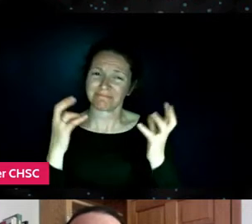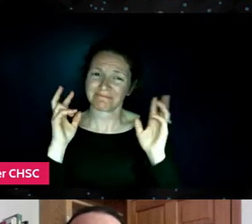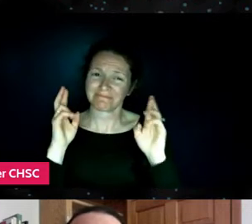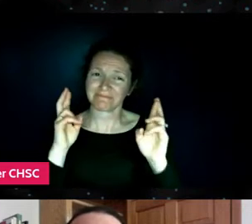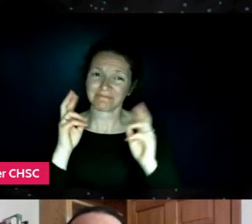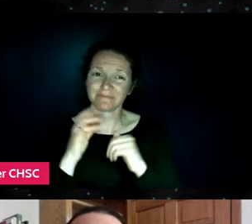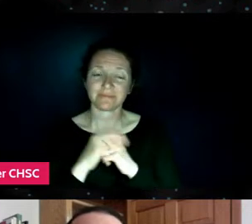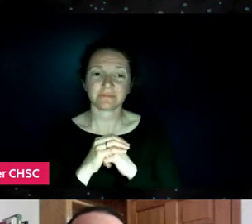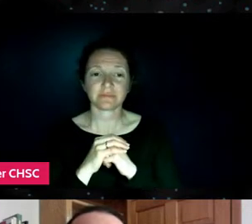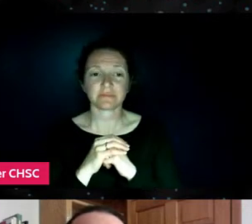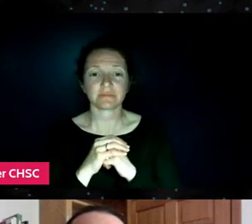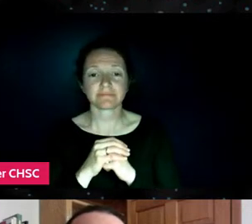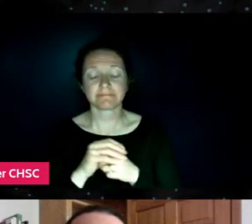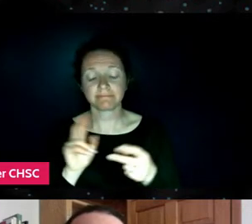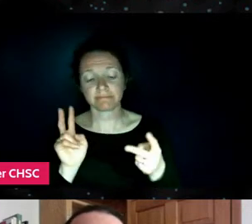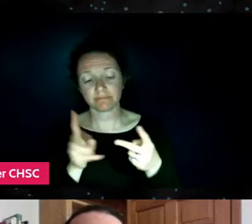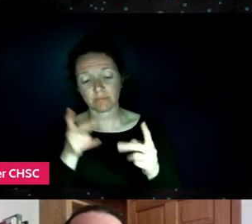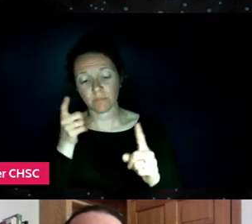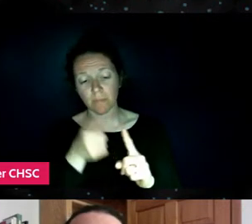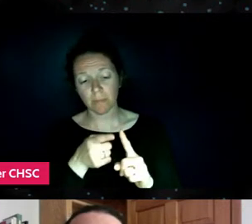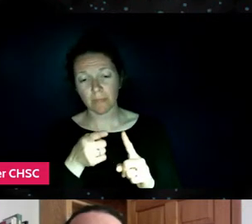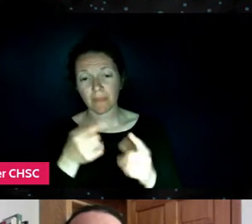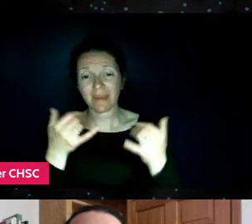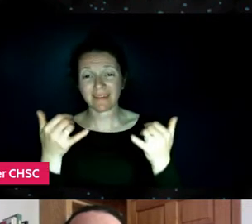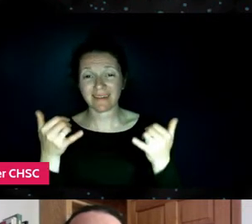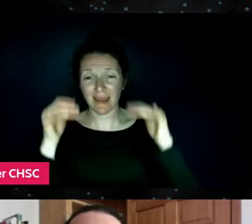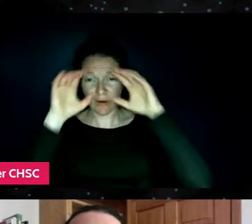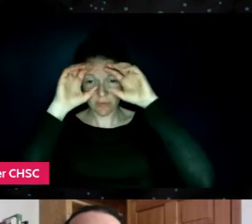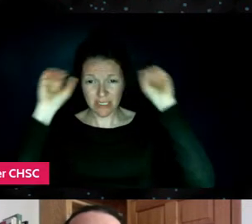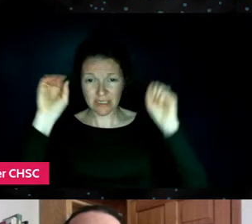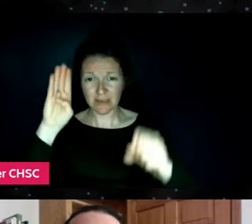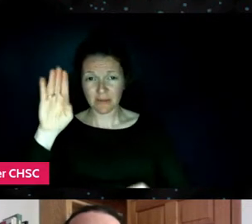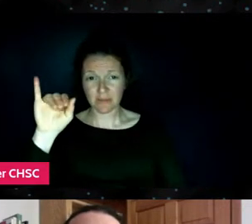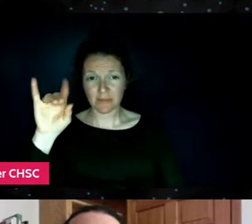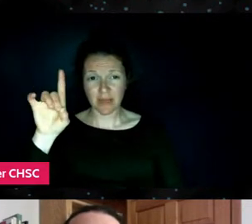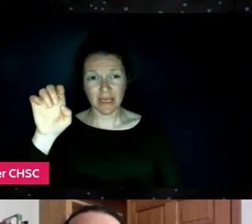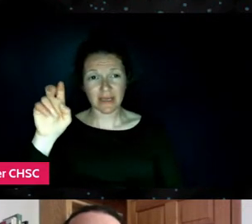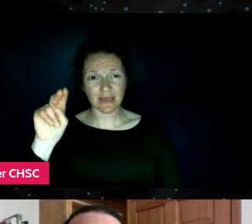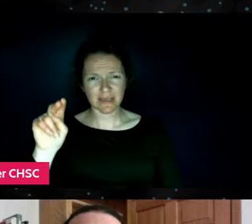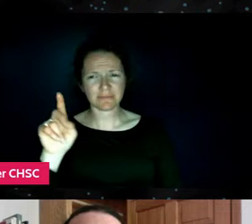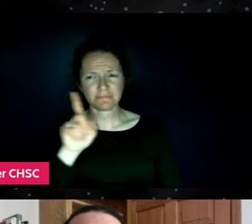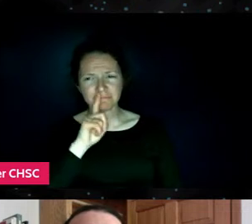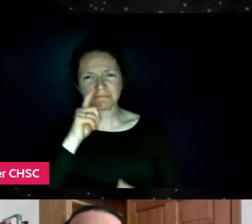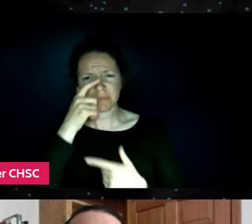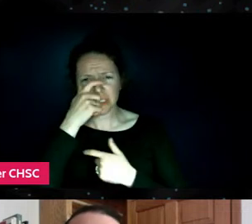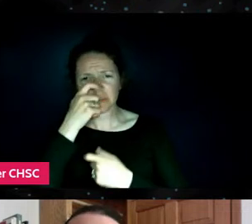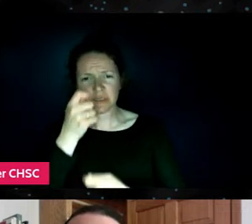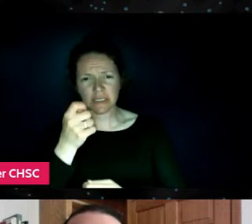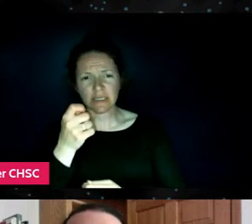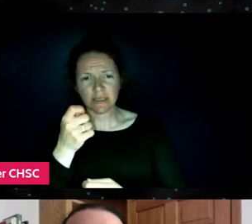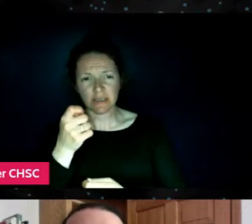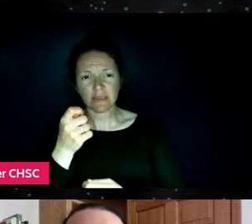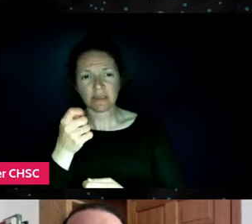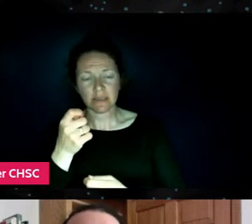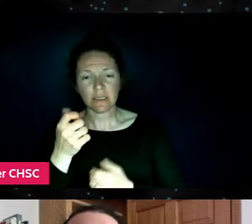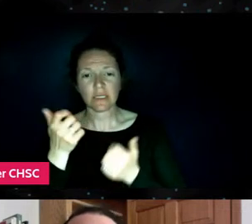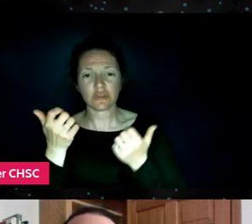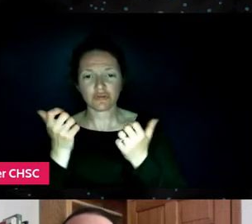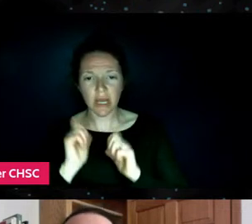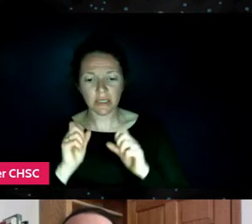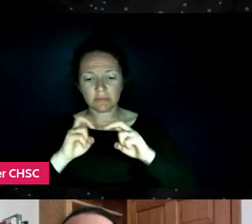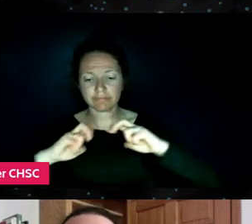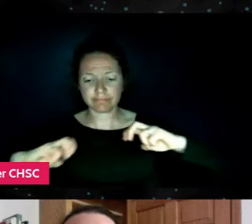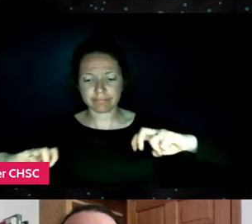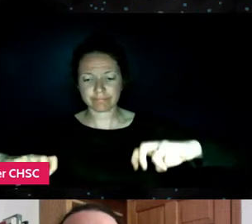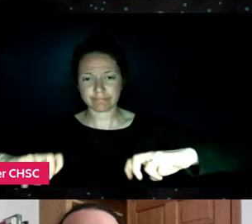that the Biden administration, I think, really has a lot of interest in coming to the settlement table with us.